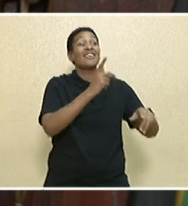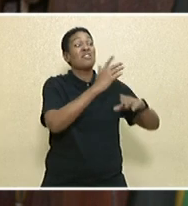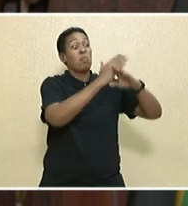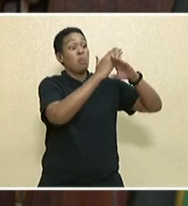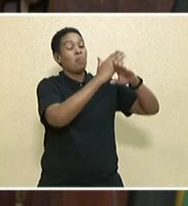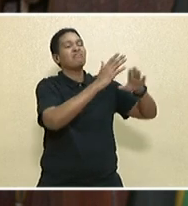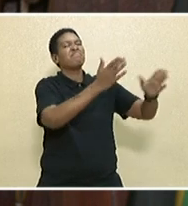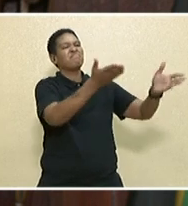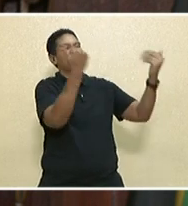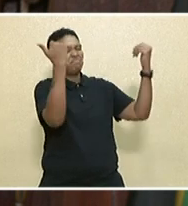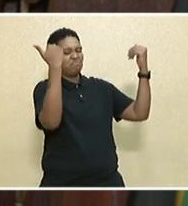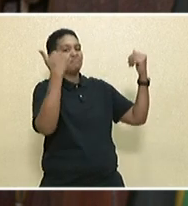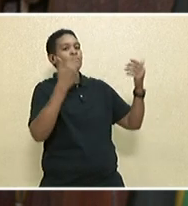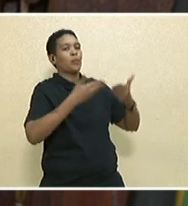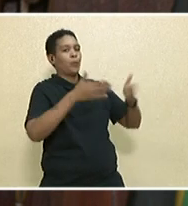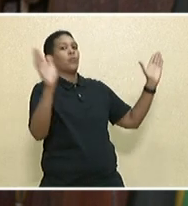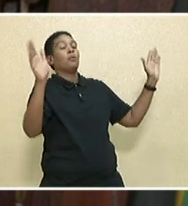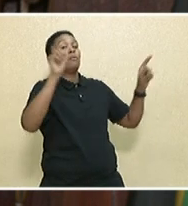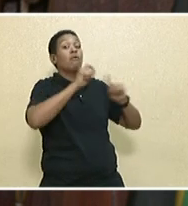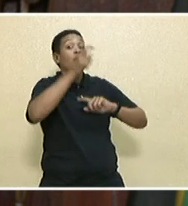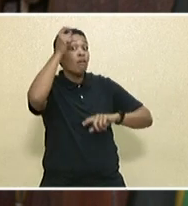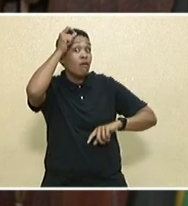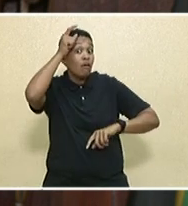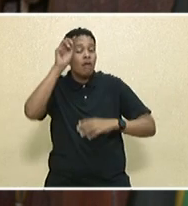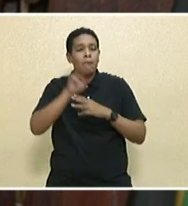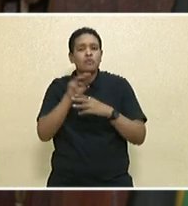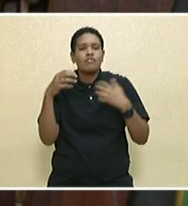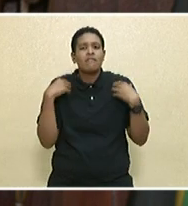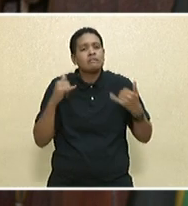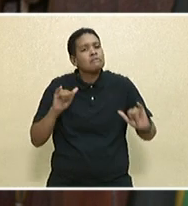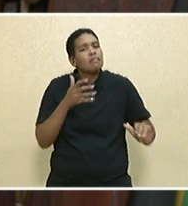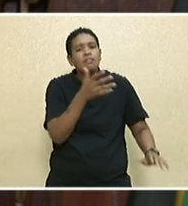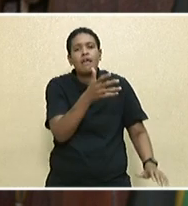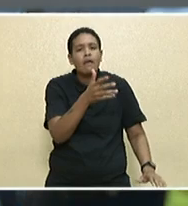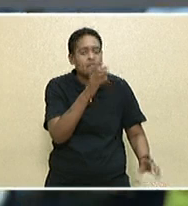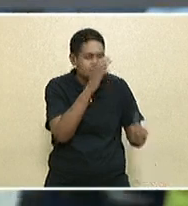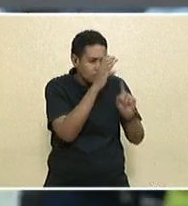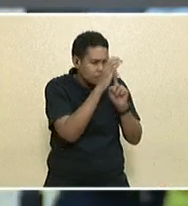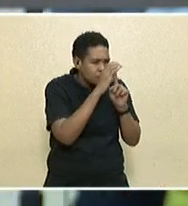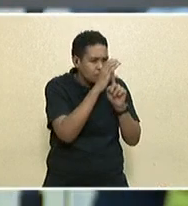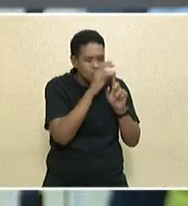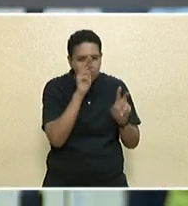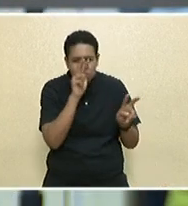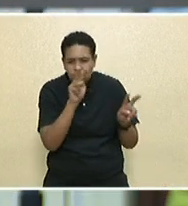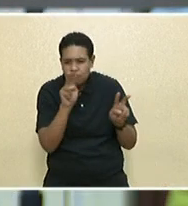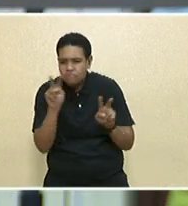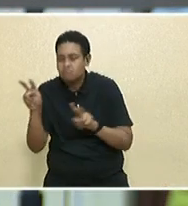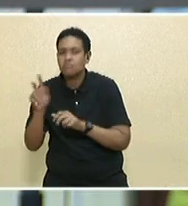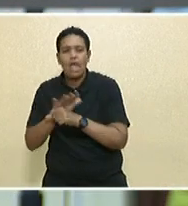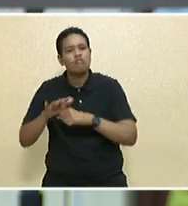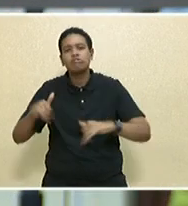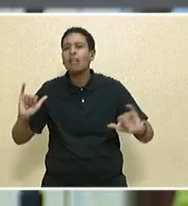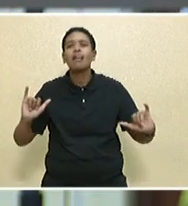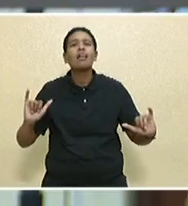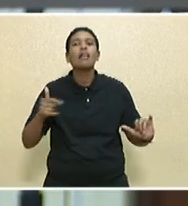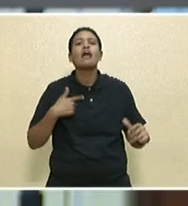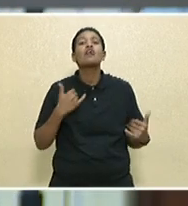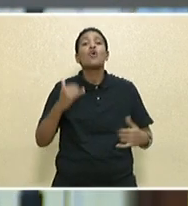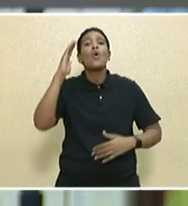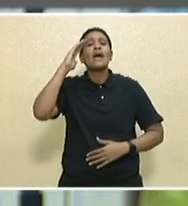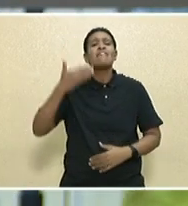Ministry of Health will have a presence and will continue its surveillance of the area. At this point, I will invite